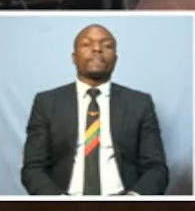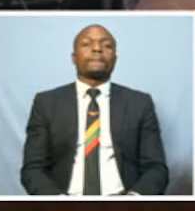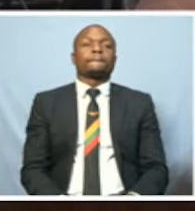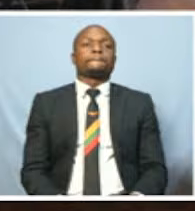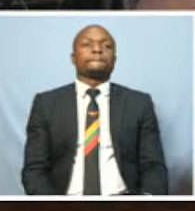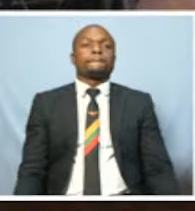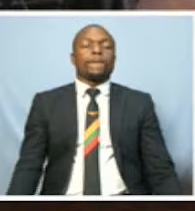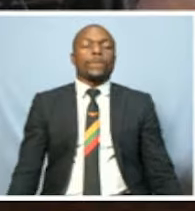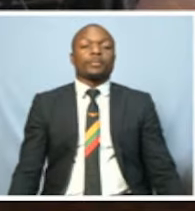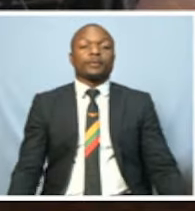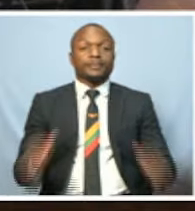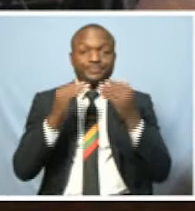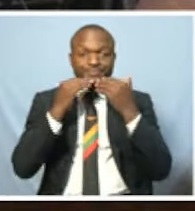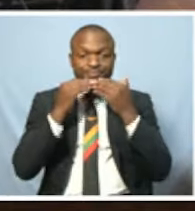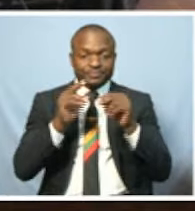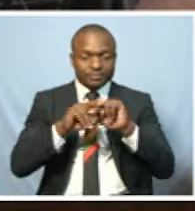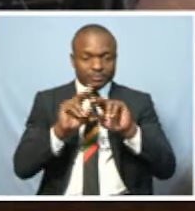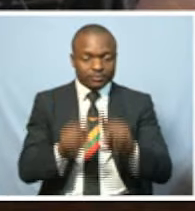Thank you, Chair.